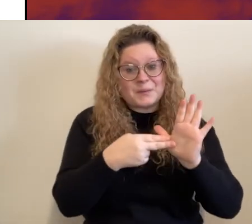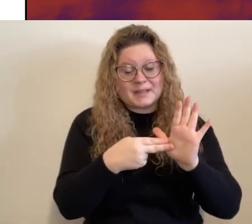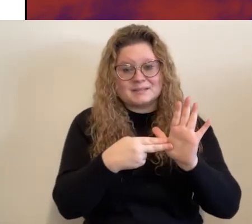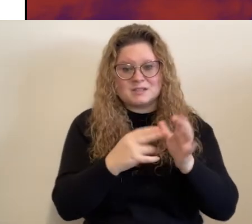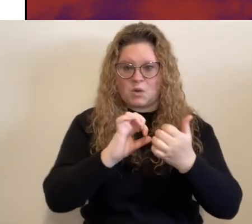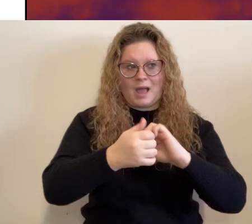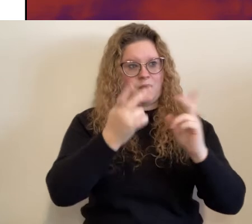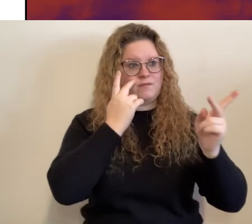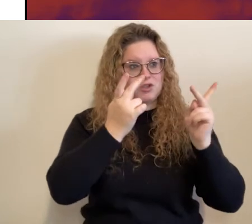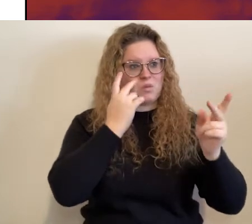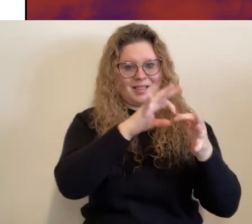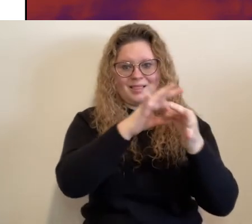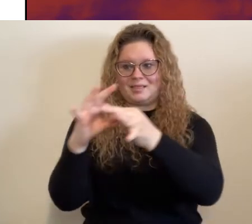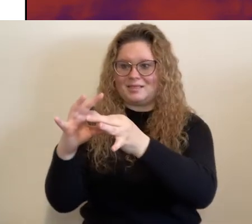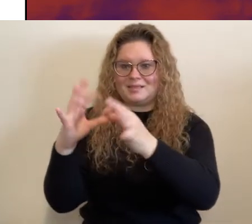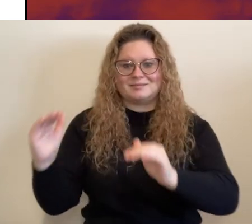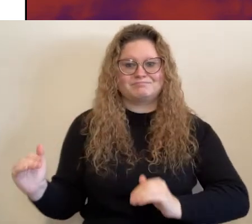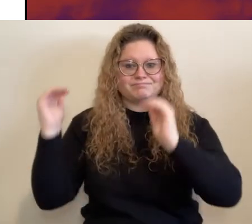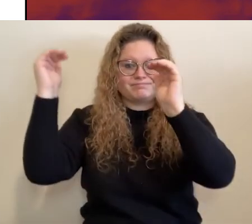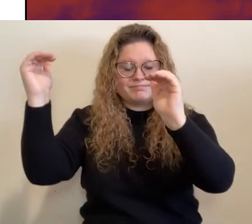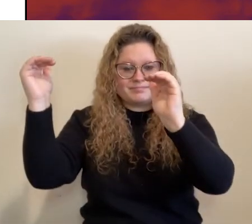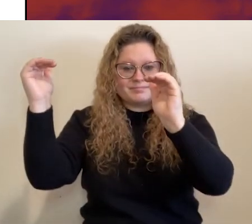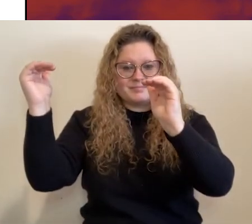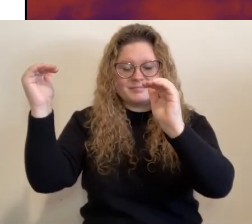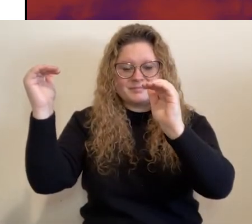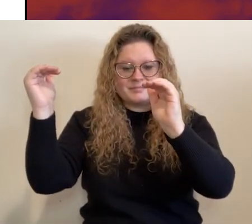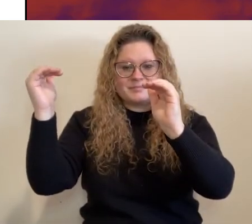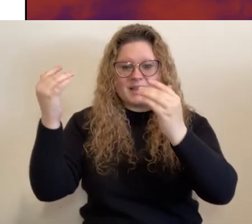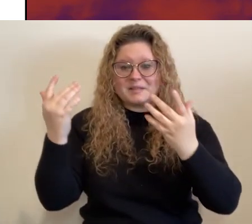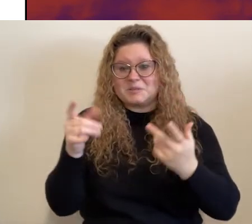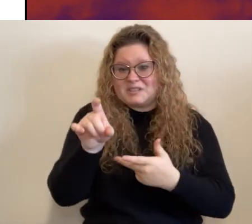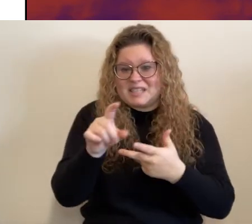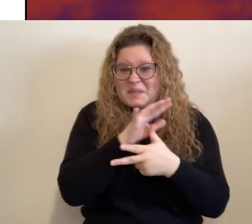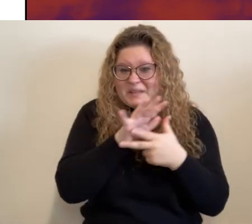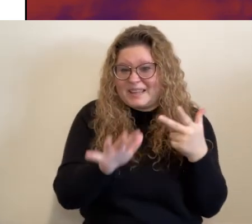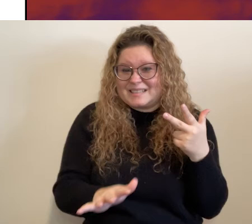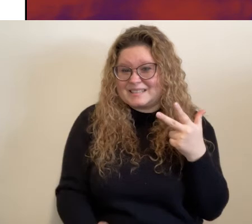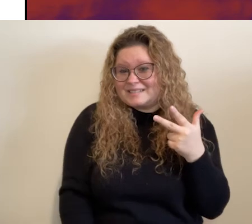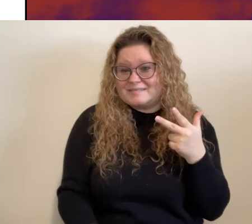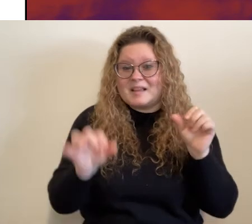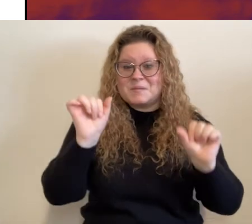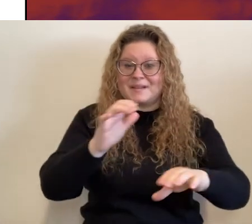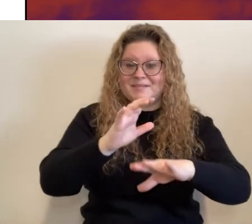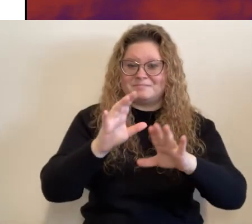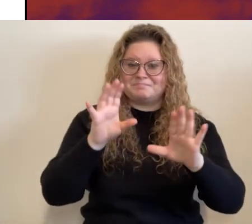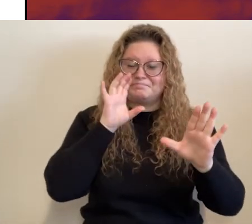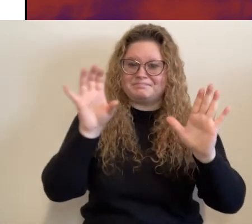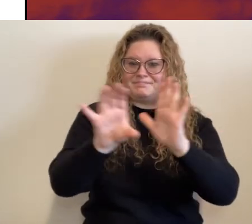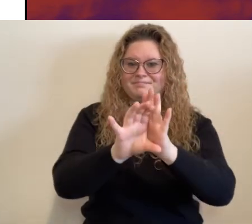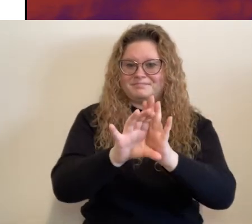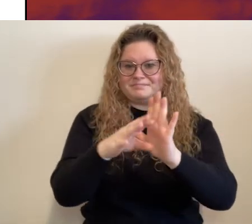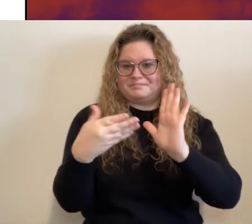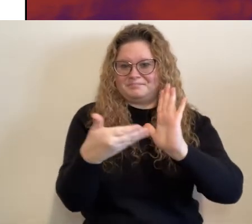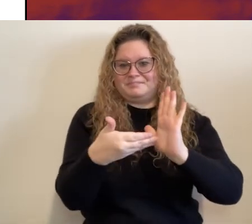to the next level? And all you need is like literally 3 things, and then you can create something beautiful. You just have to like